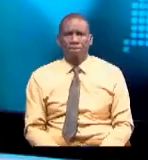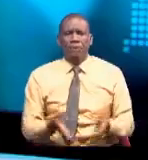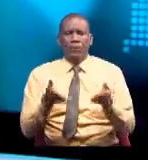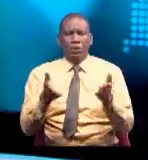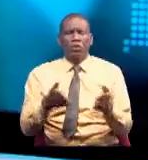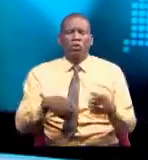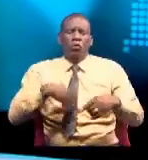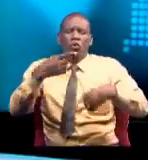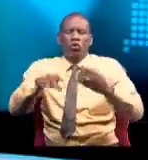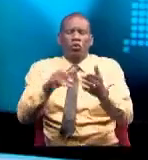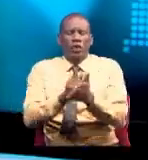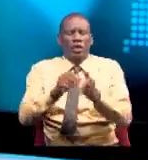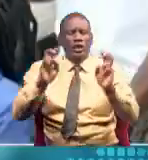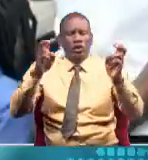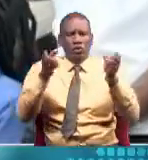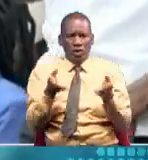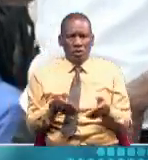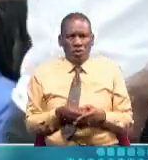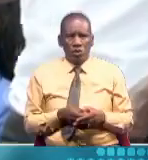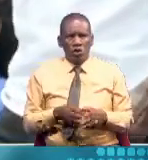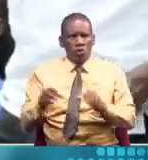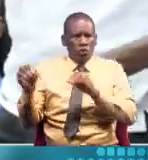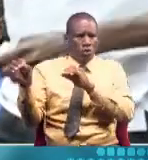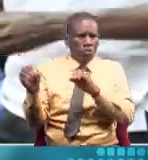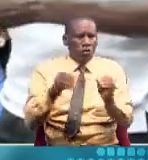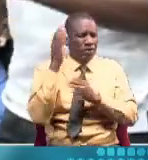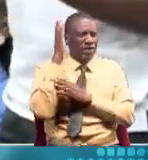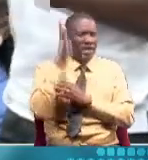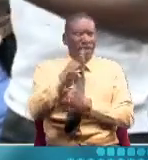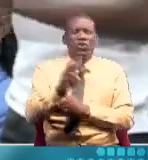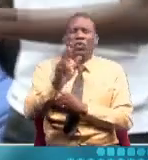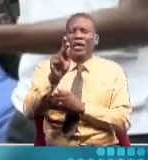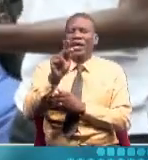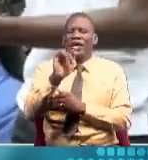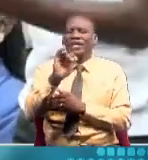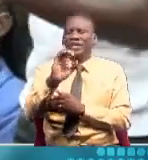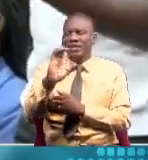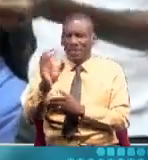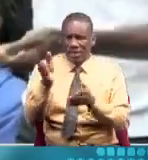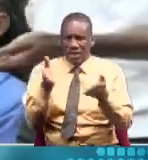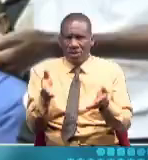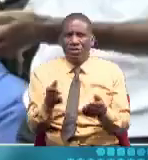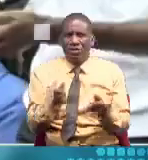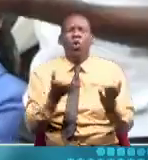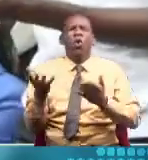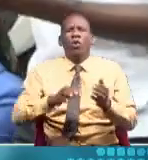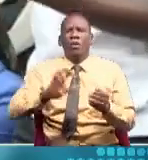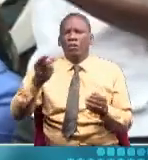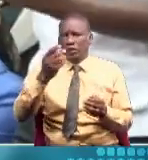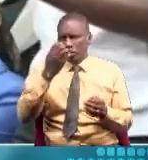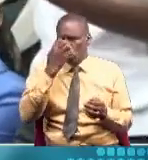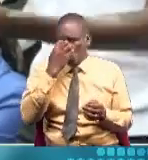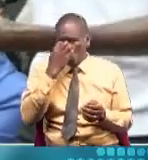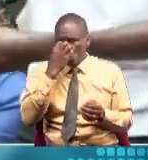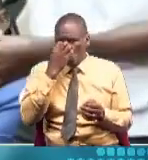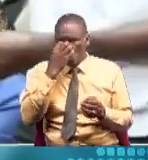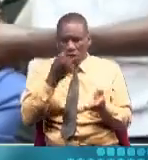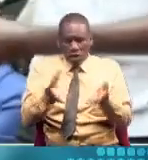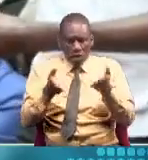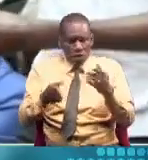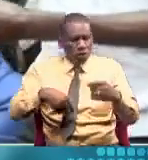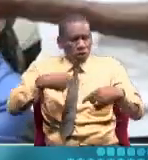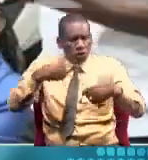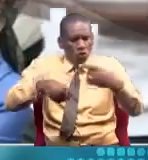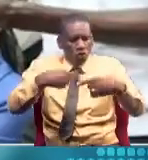Remaining with that issue, we'll now be crossing over live to the Kenyatta International Convention Center, where President William Ruto is currently